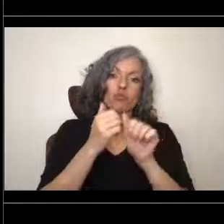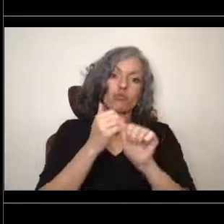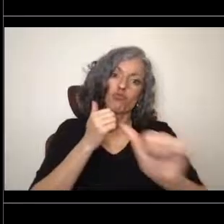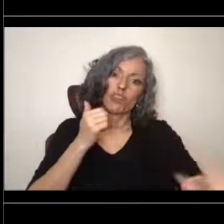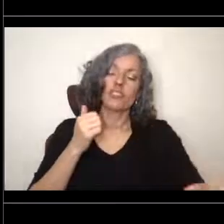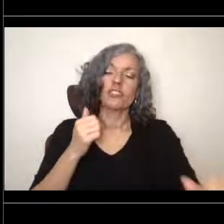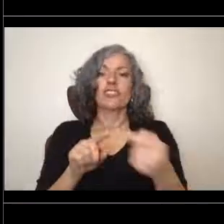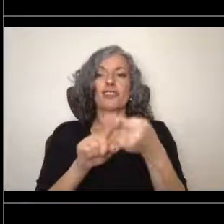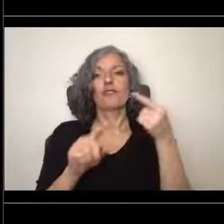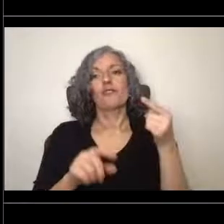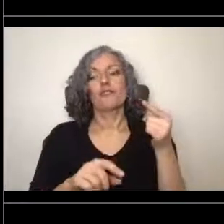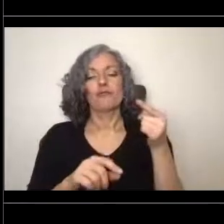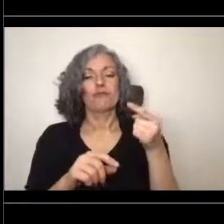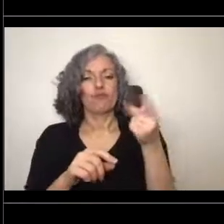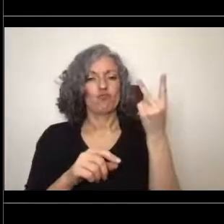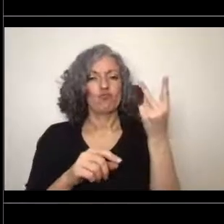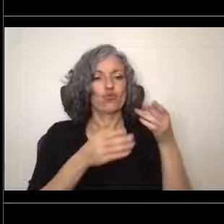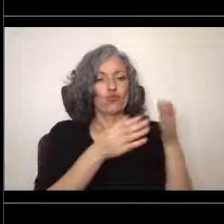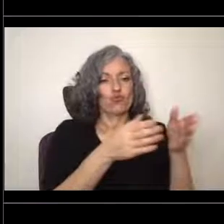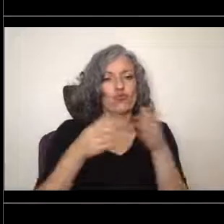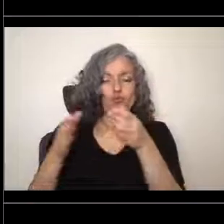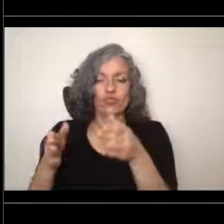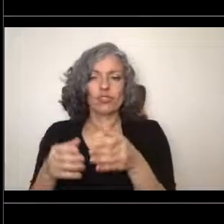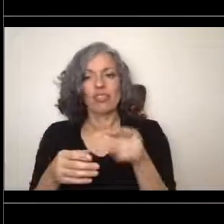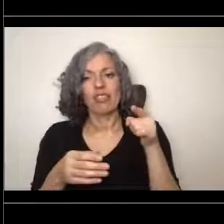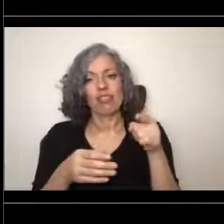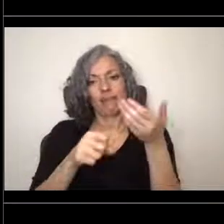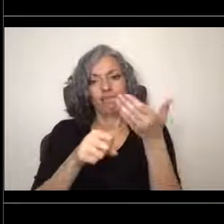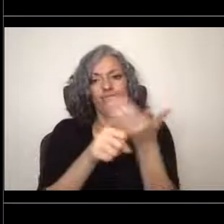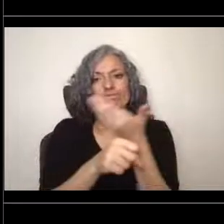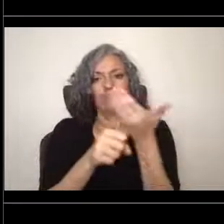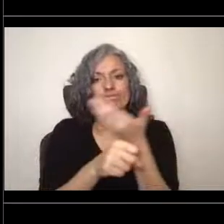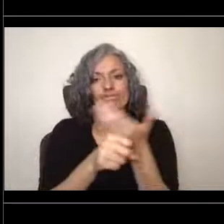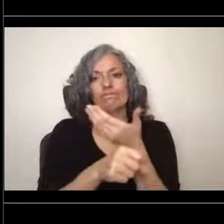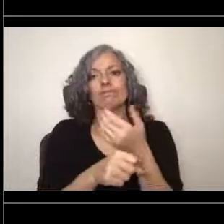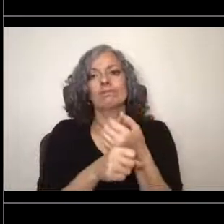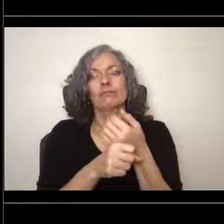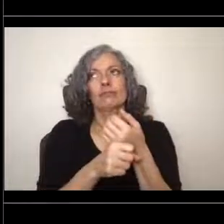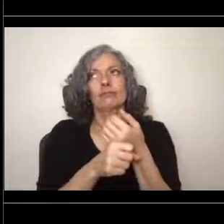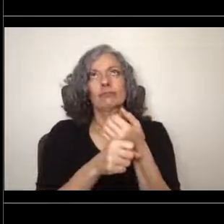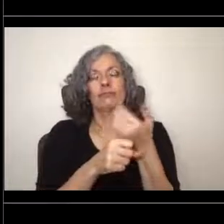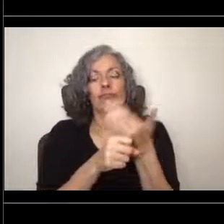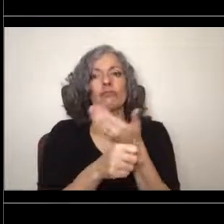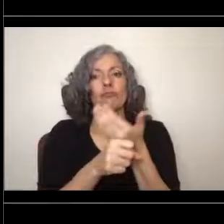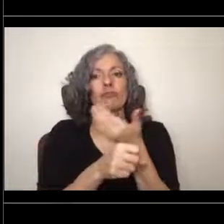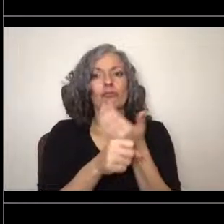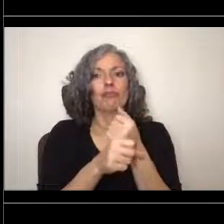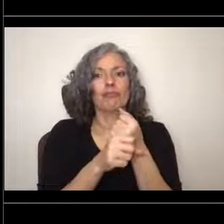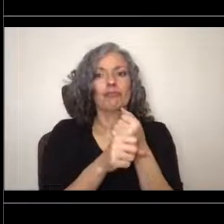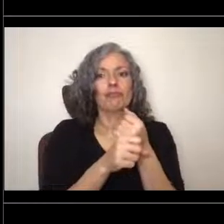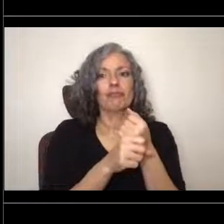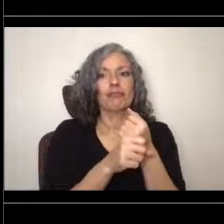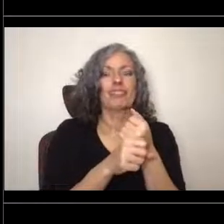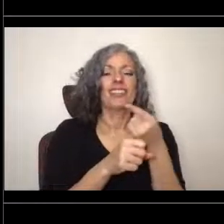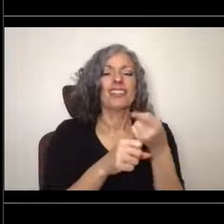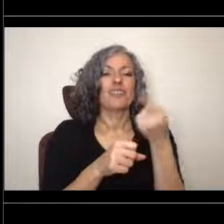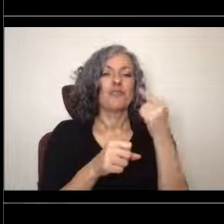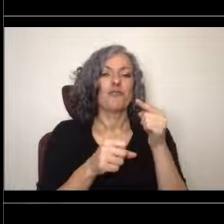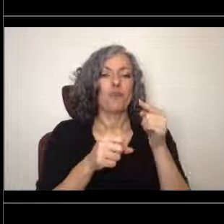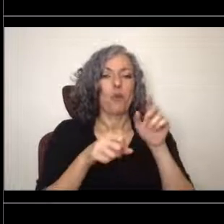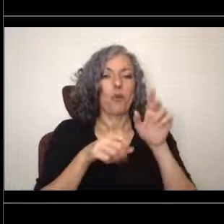to Barbara Avenue. The rehabilitation included redesigns of the roadway section, the addition of bike lanes, paths, pedestrian